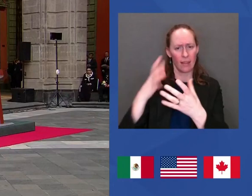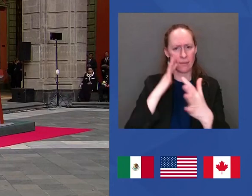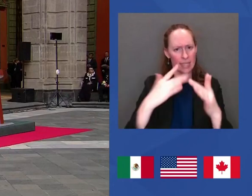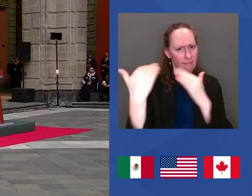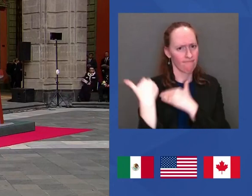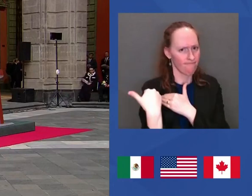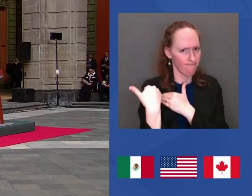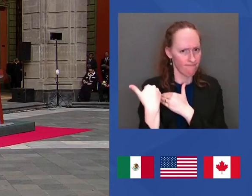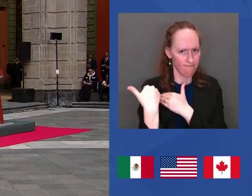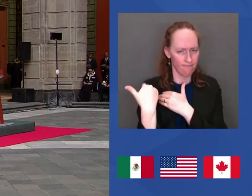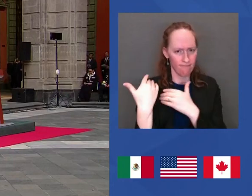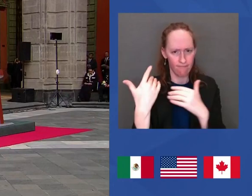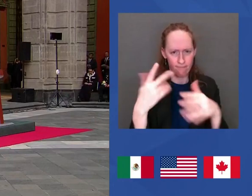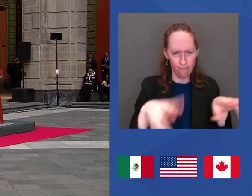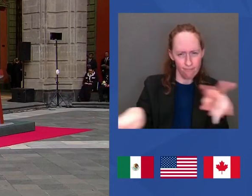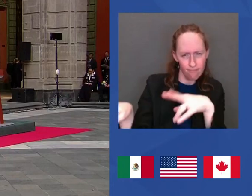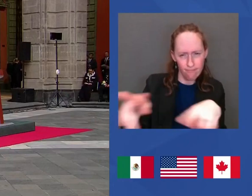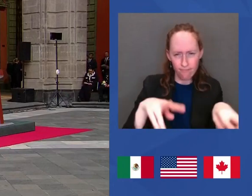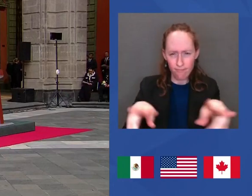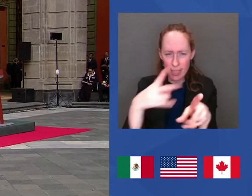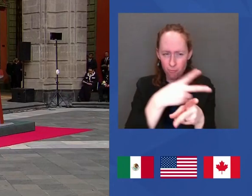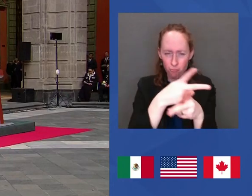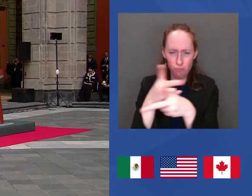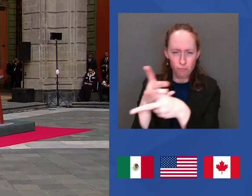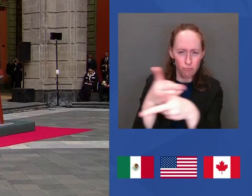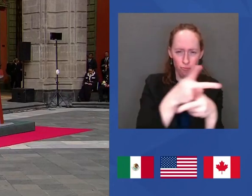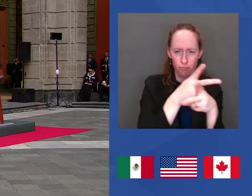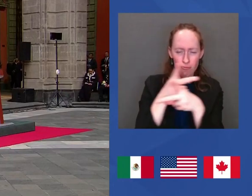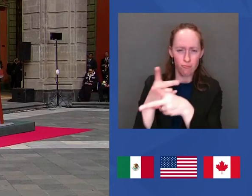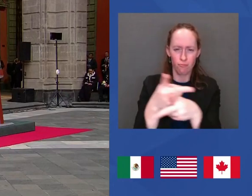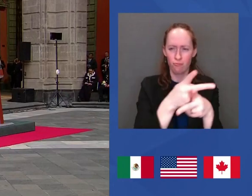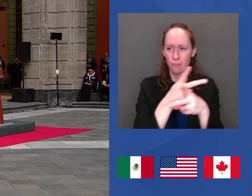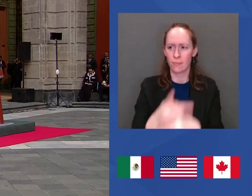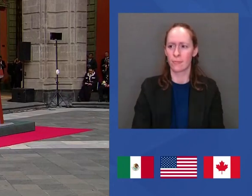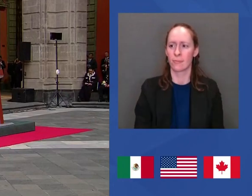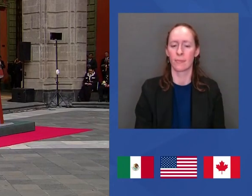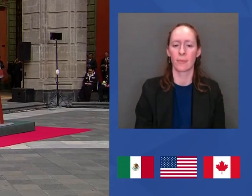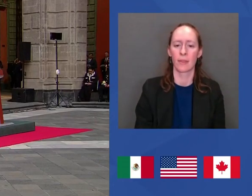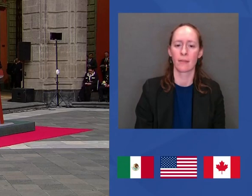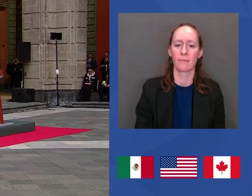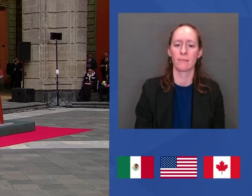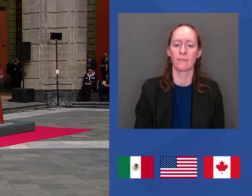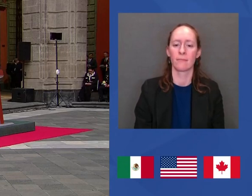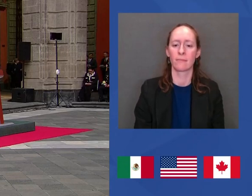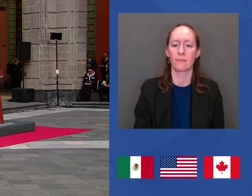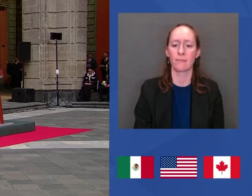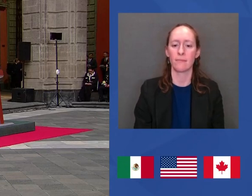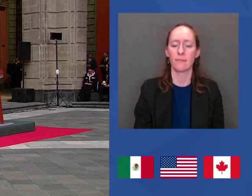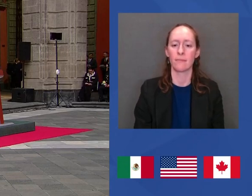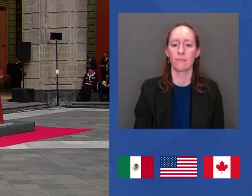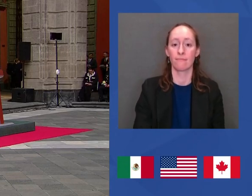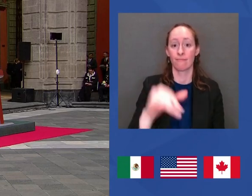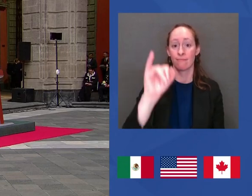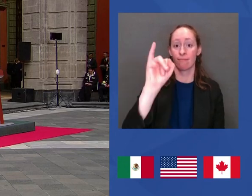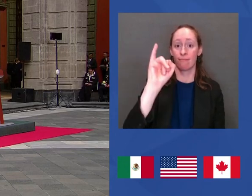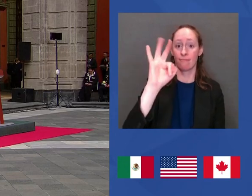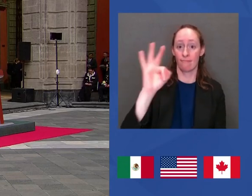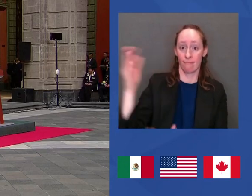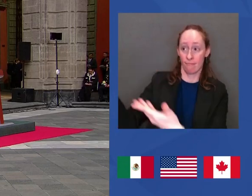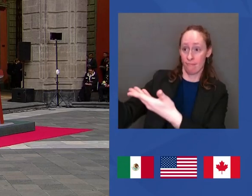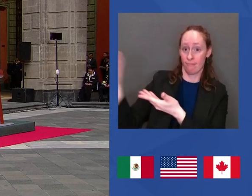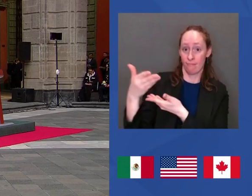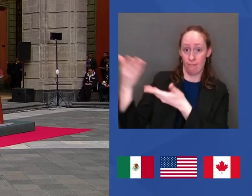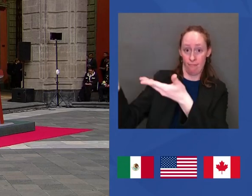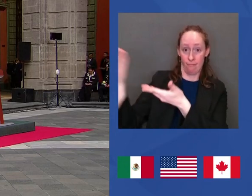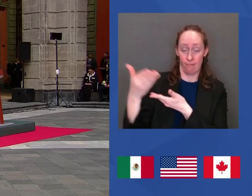customs offices along the borderline, are now under the responsibility of the Ministry of Defense,